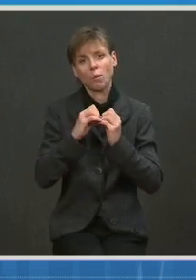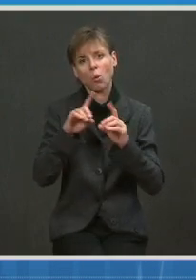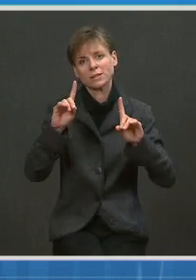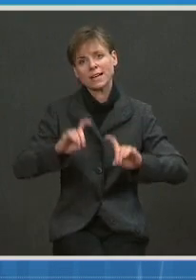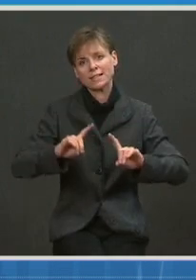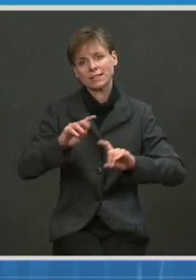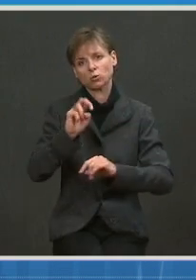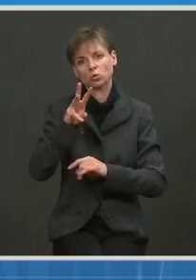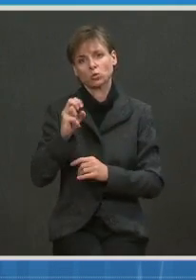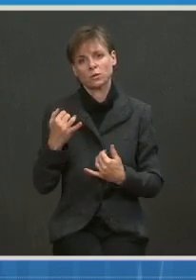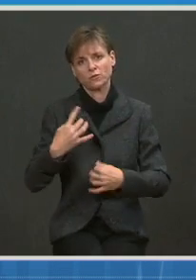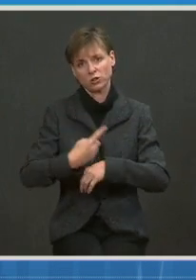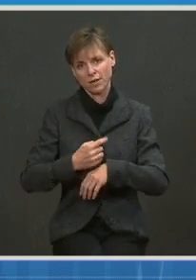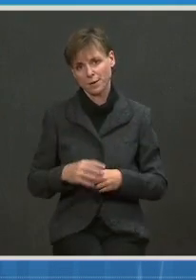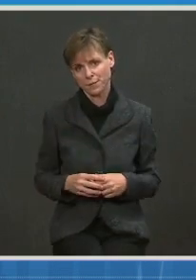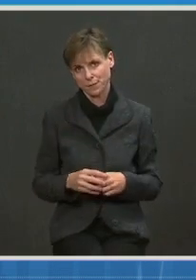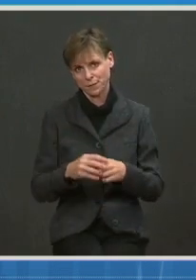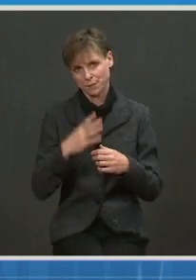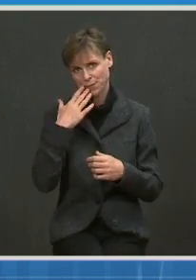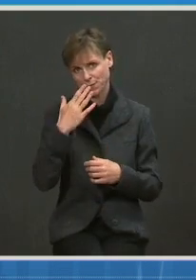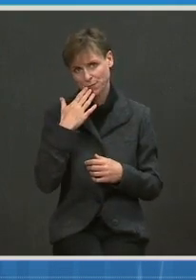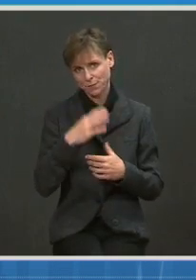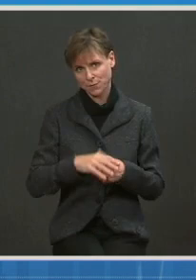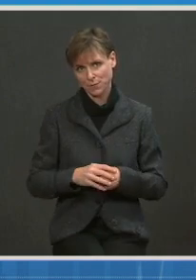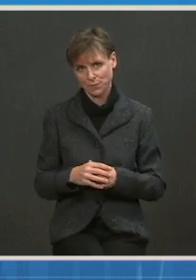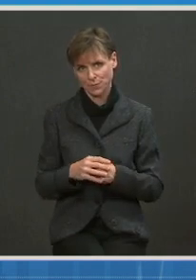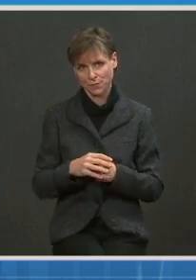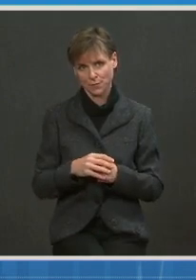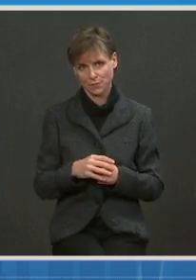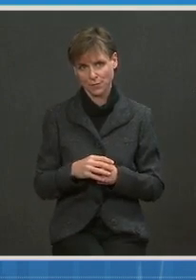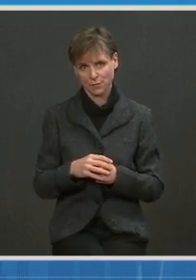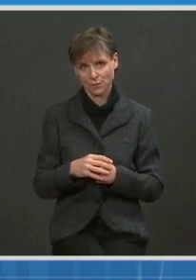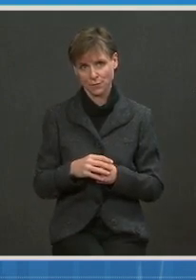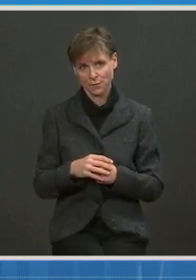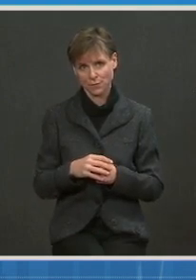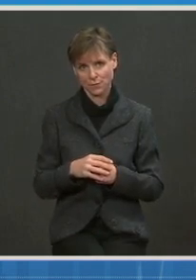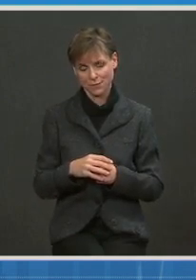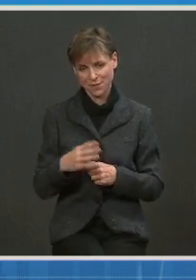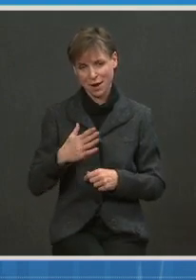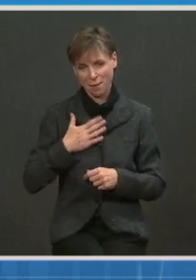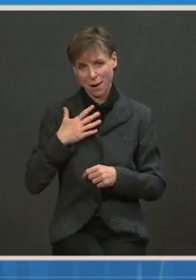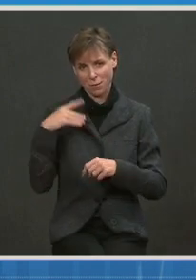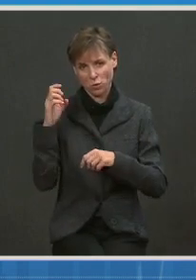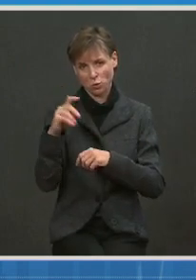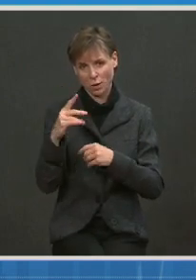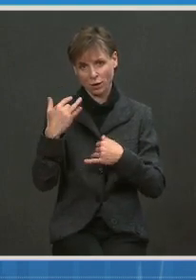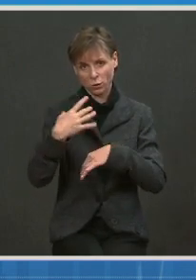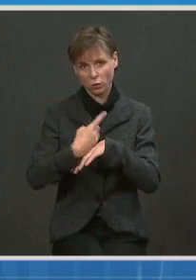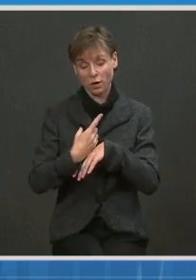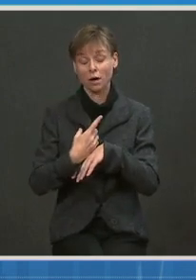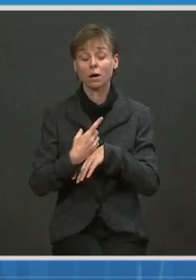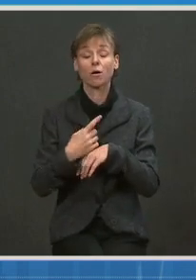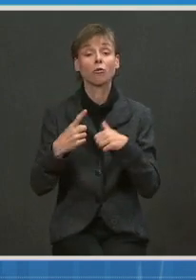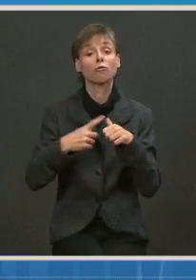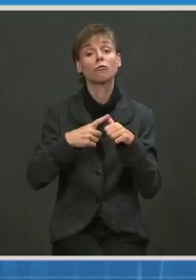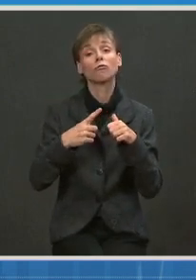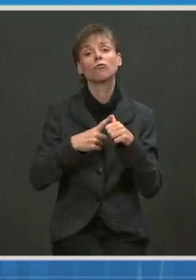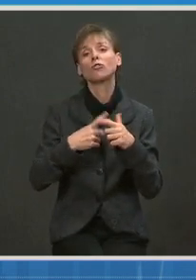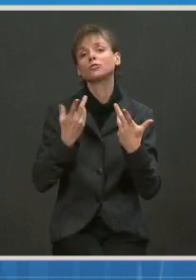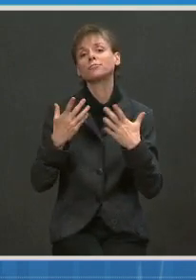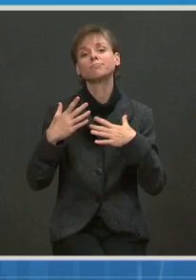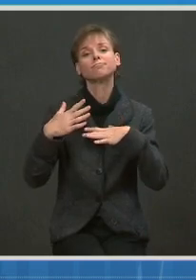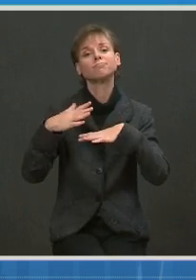today. Thank you, Dr. Walensky. Thank you, Carol, and good afternoon. I'm glad to be back with you today. Let's start first with an overview of the